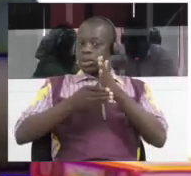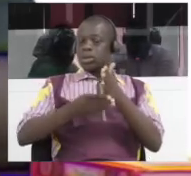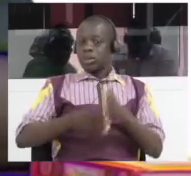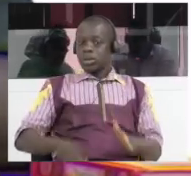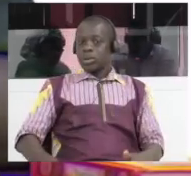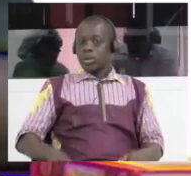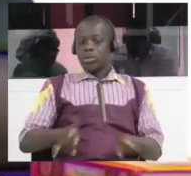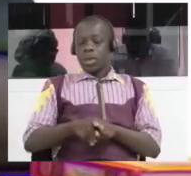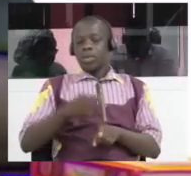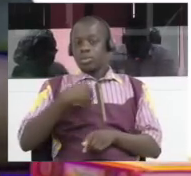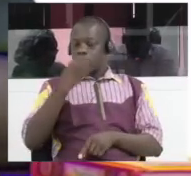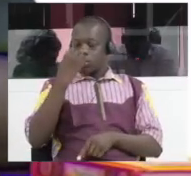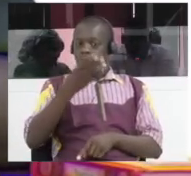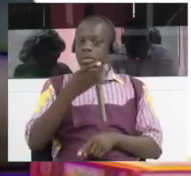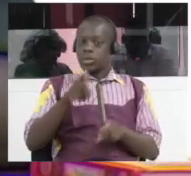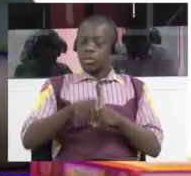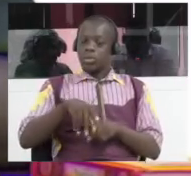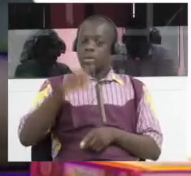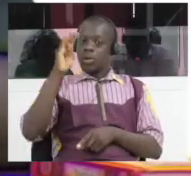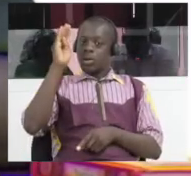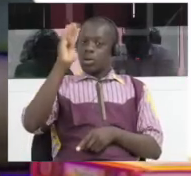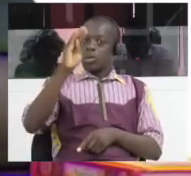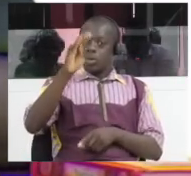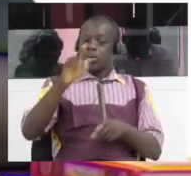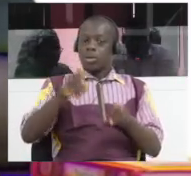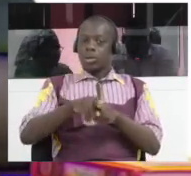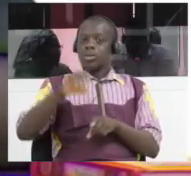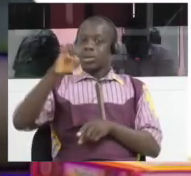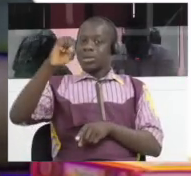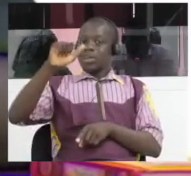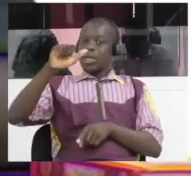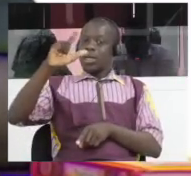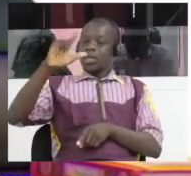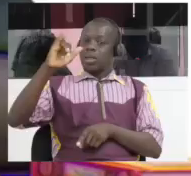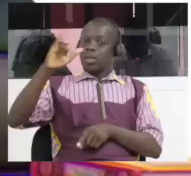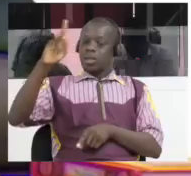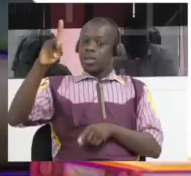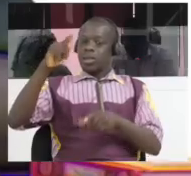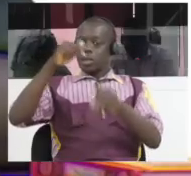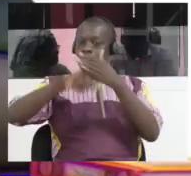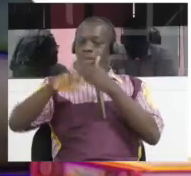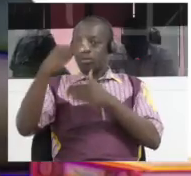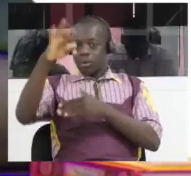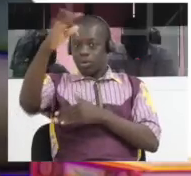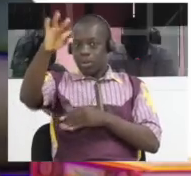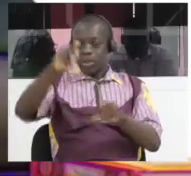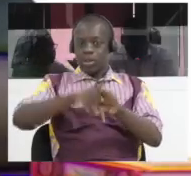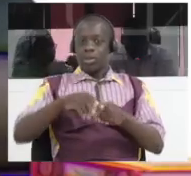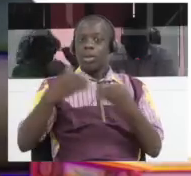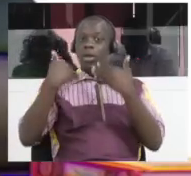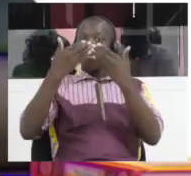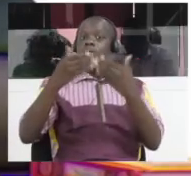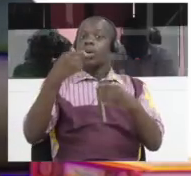As I said, he called Colonel Salik at Farafene, and then, as I